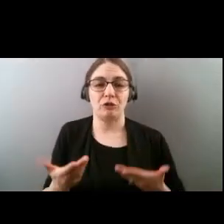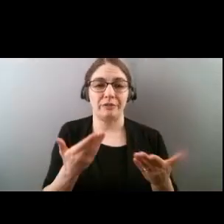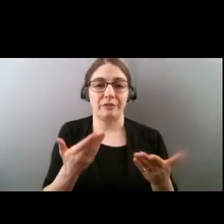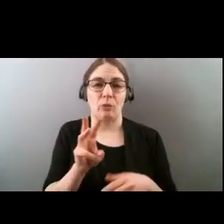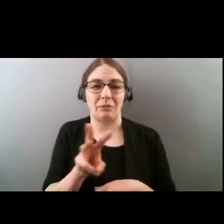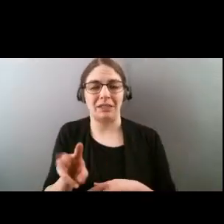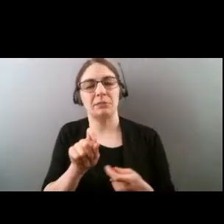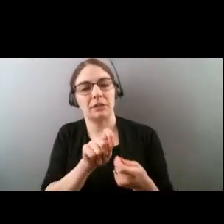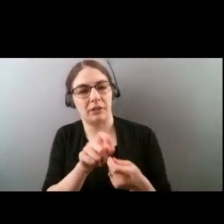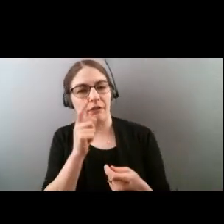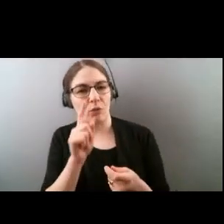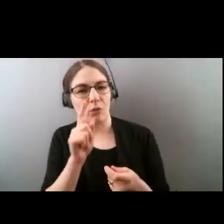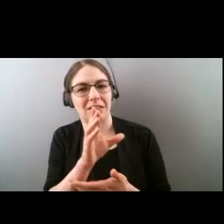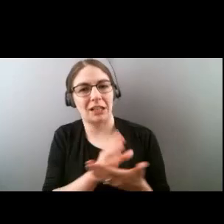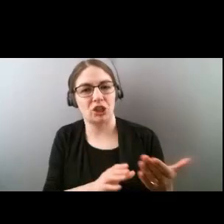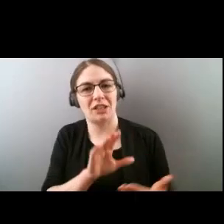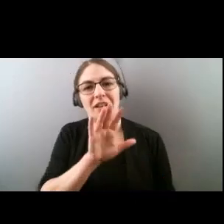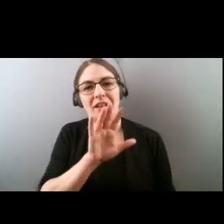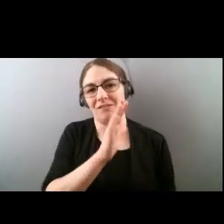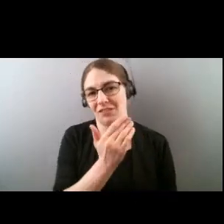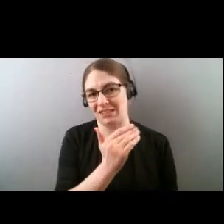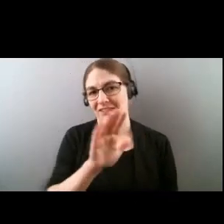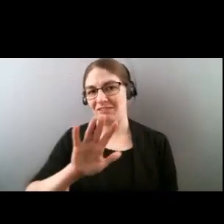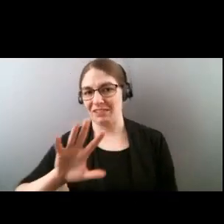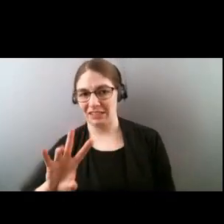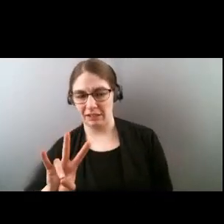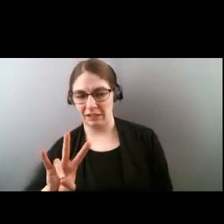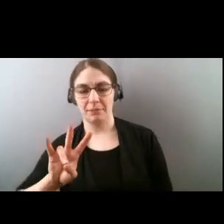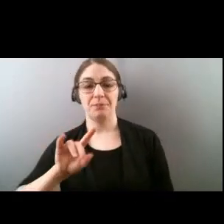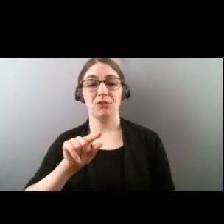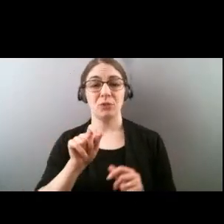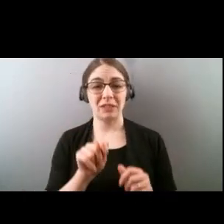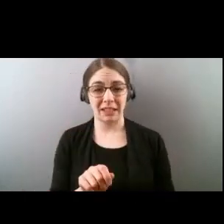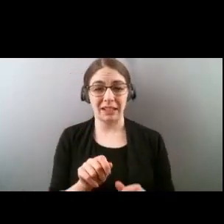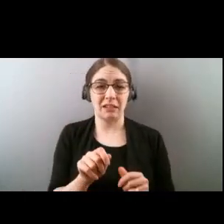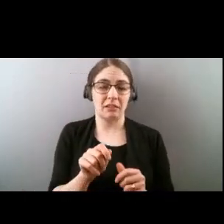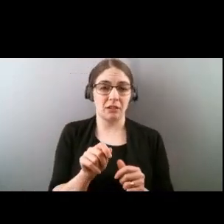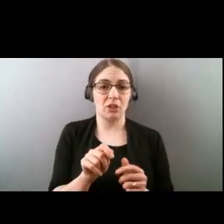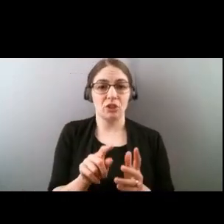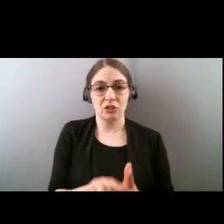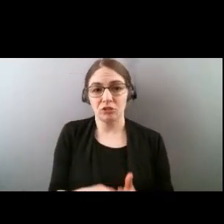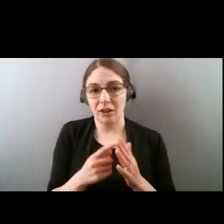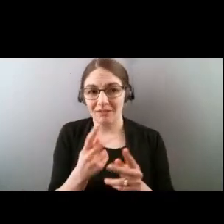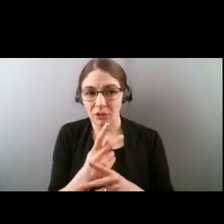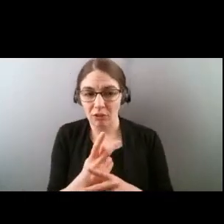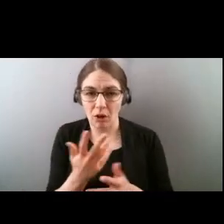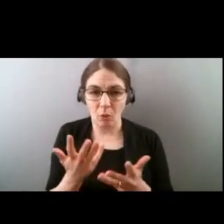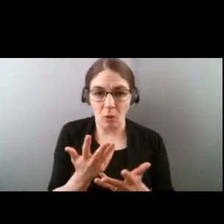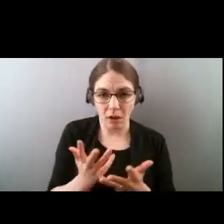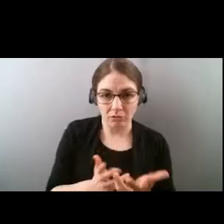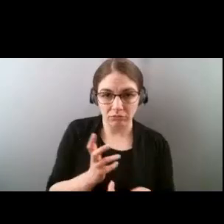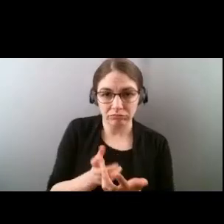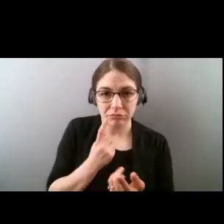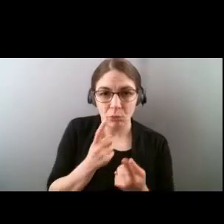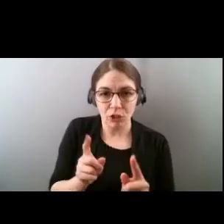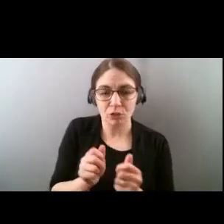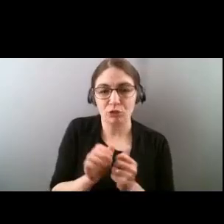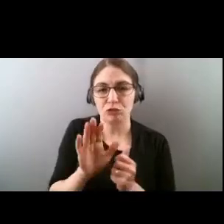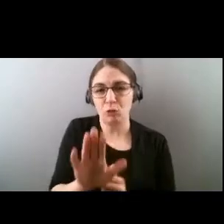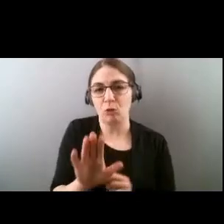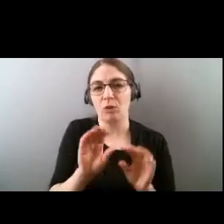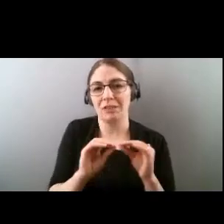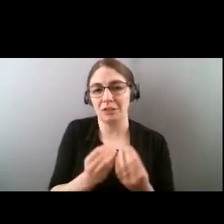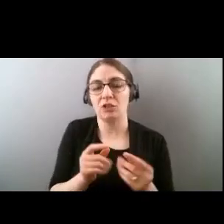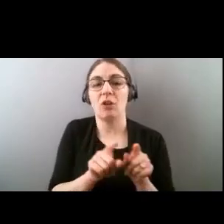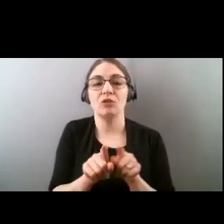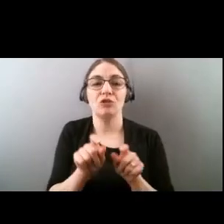those materials can help you get started and find out what works in your organization. And then, of course, engage with shareholders and others in your community who may have